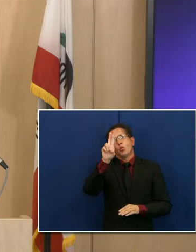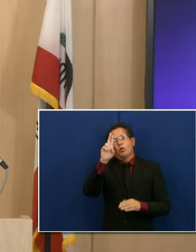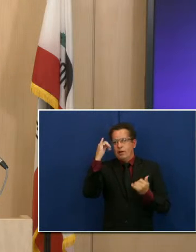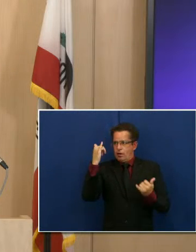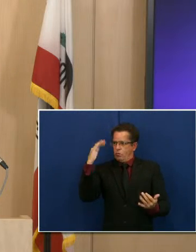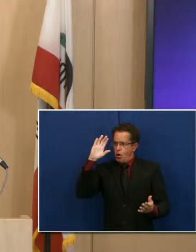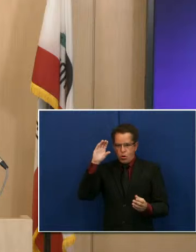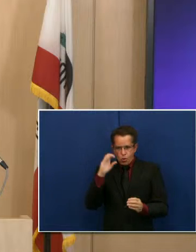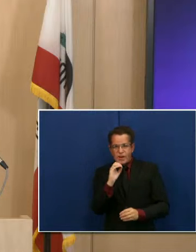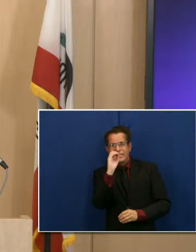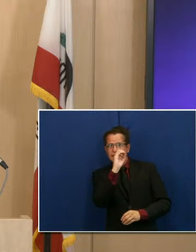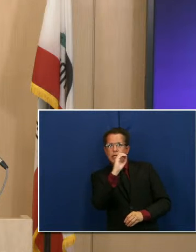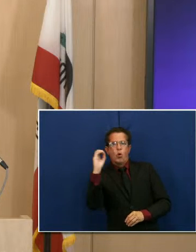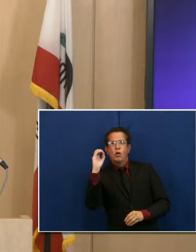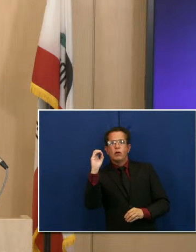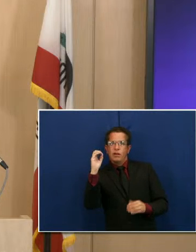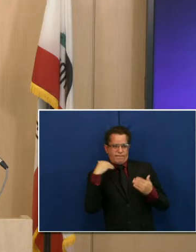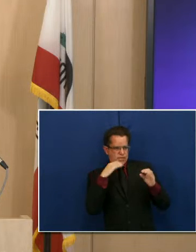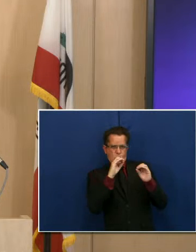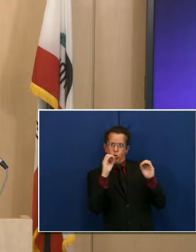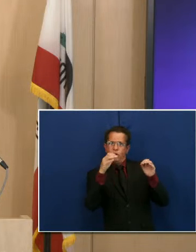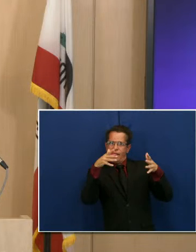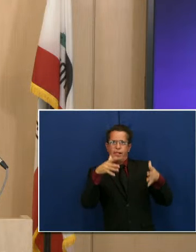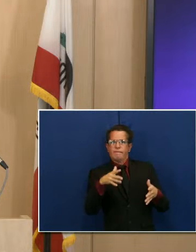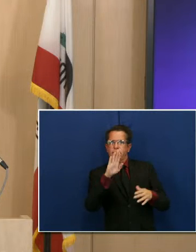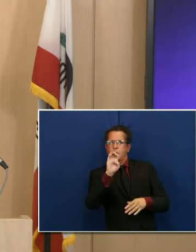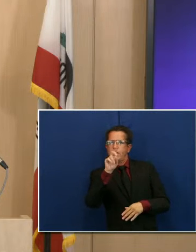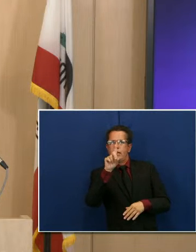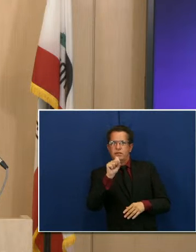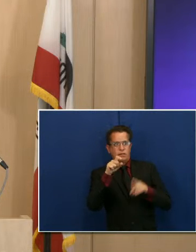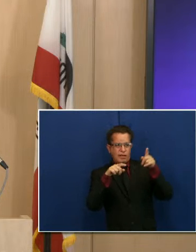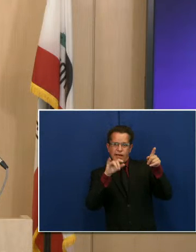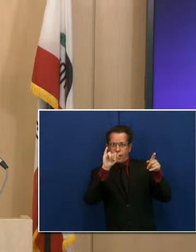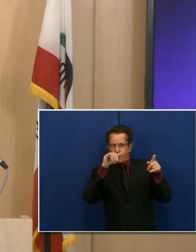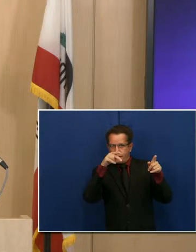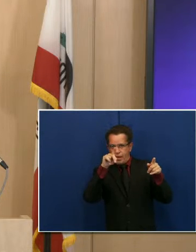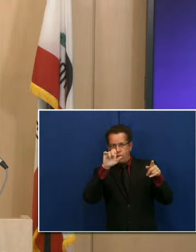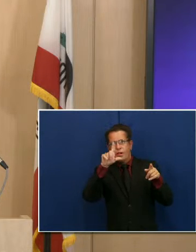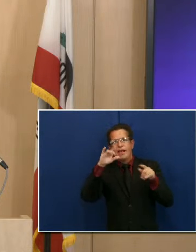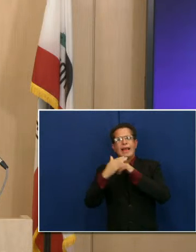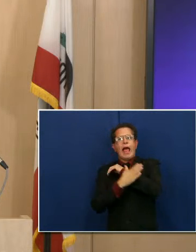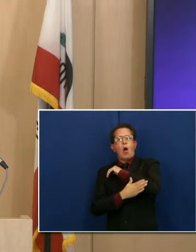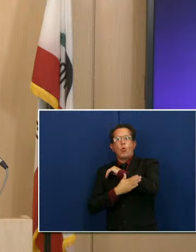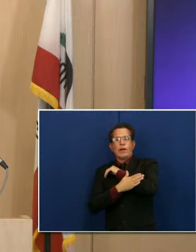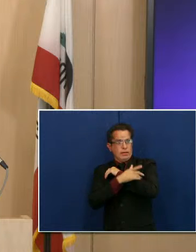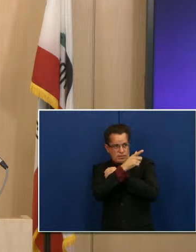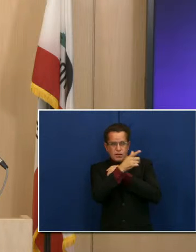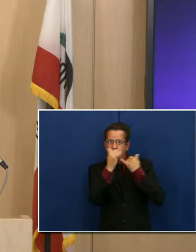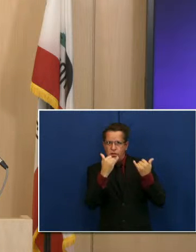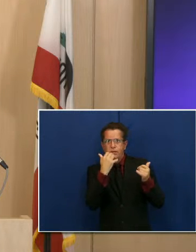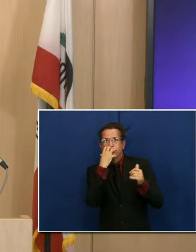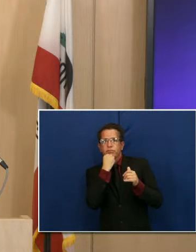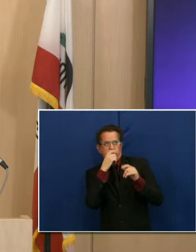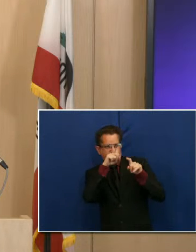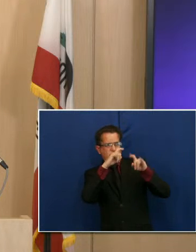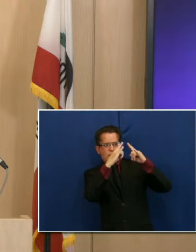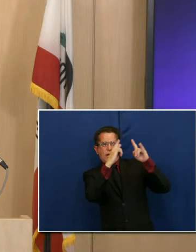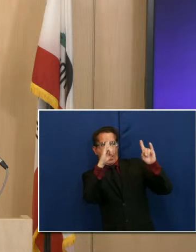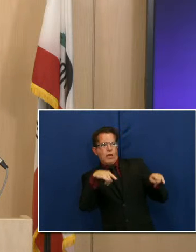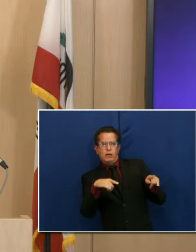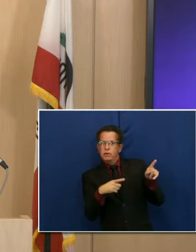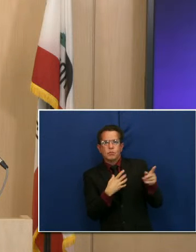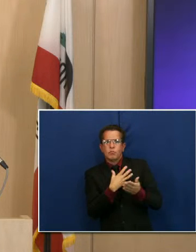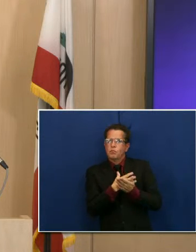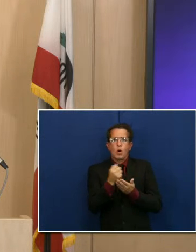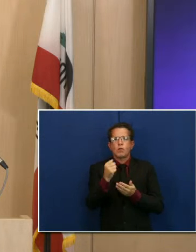0. We see what's happening in Imperial County, where they're having to make crisis care situations because they are out of